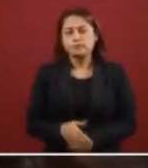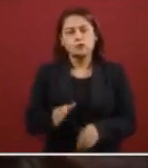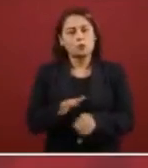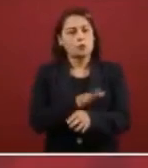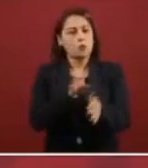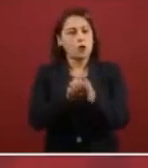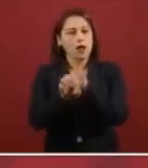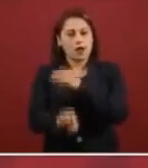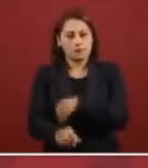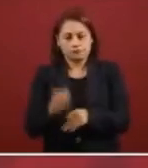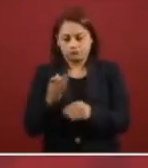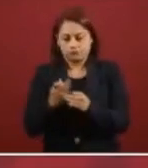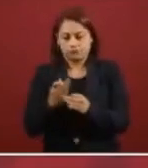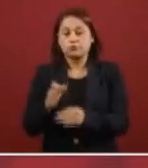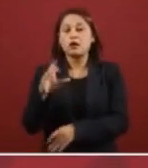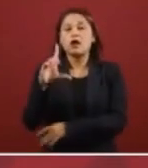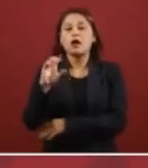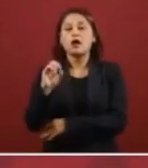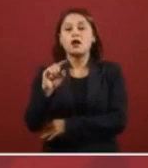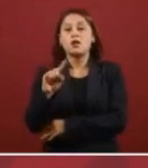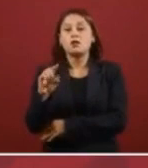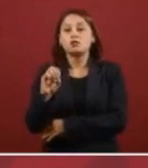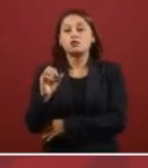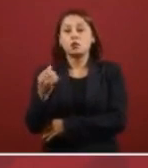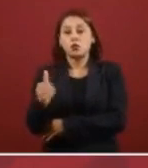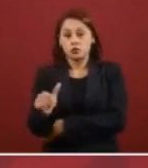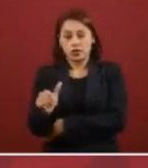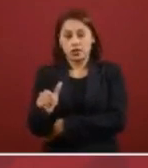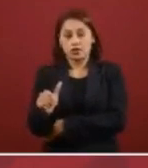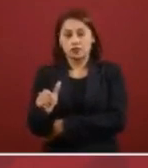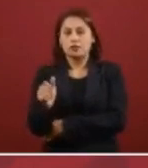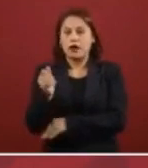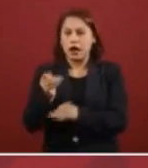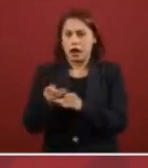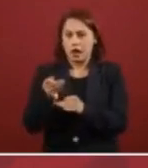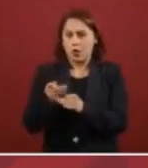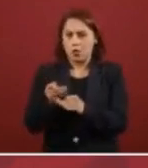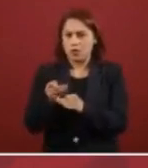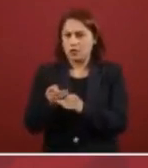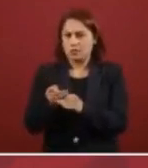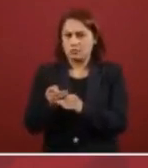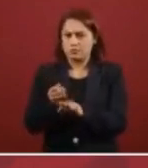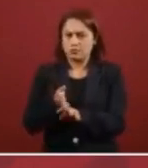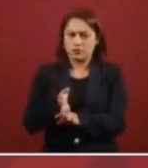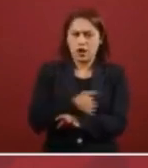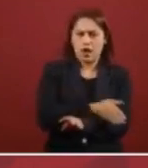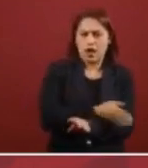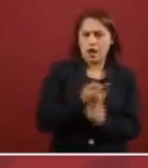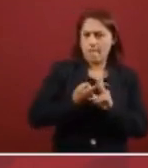Lozoya, era una investigación, it was an investigation